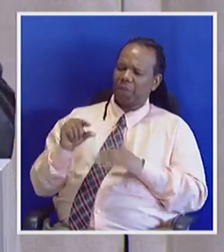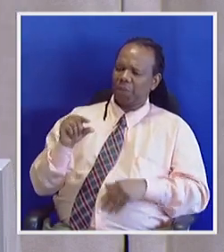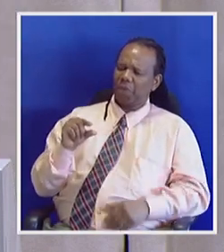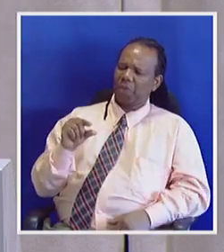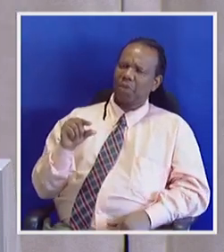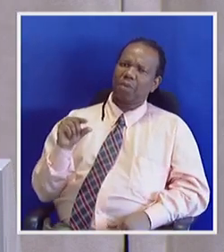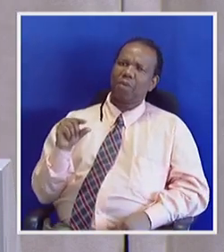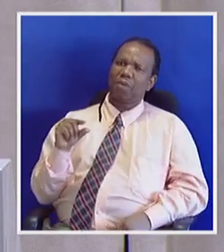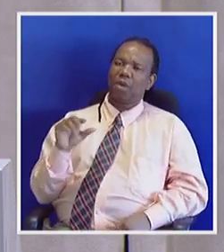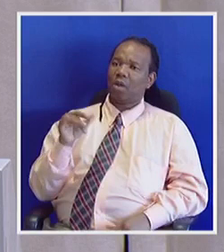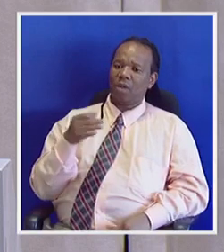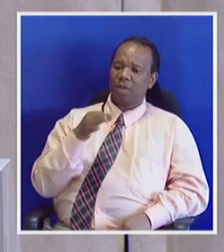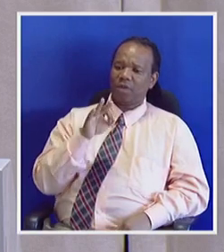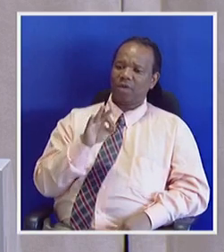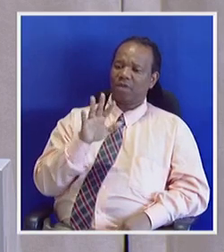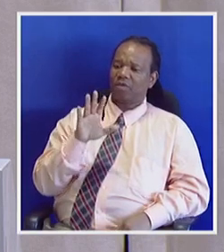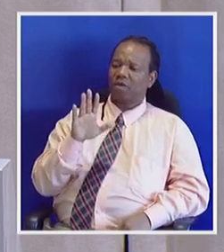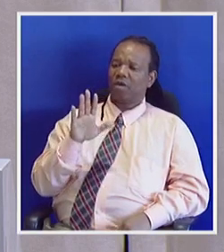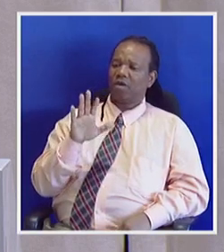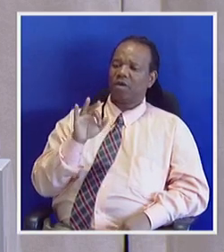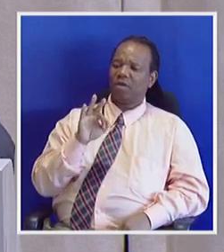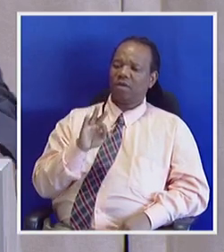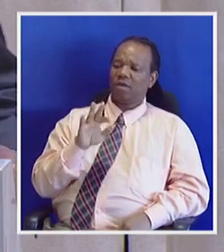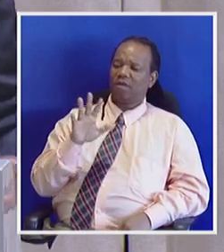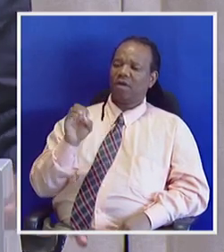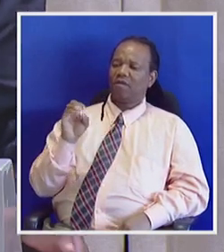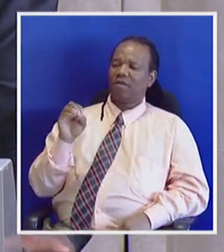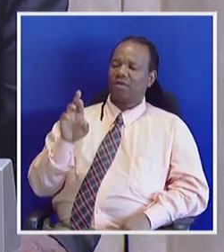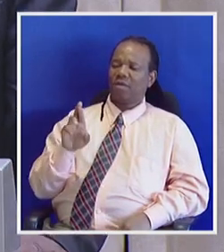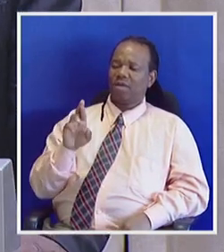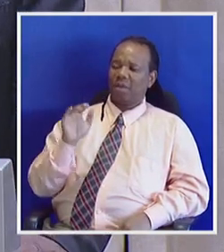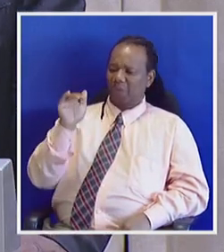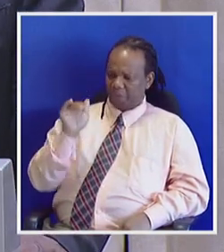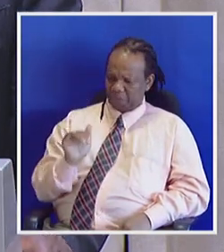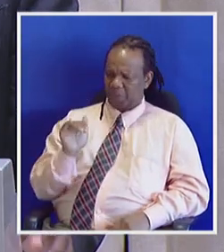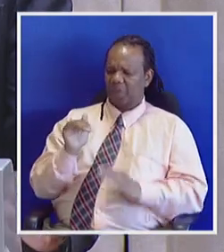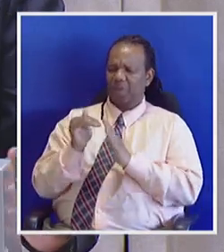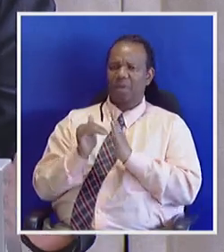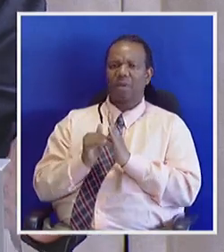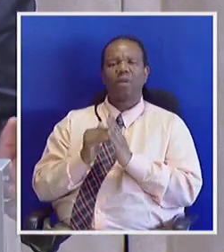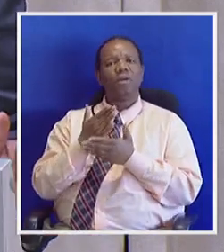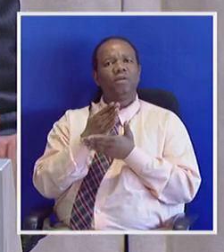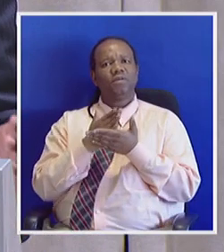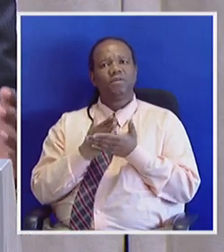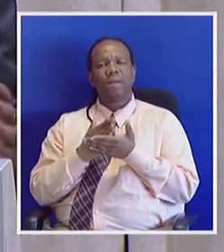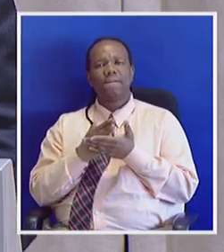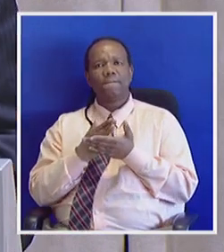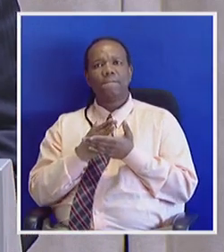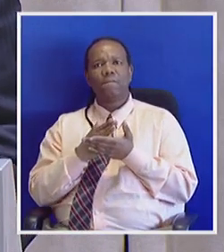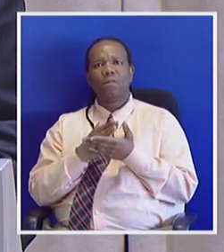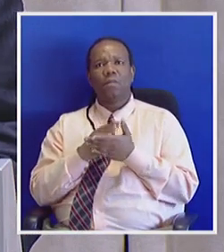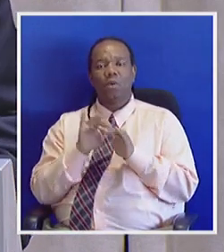way below that 3,500. And there are some people, Honorable Goni, who are still earning less